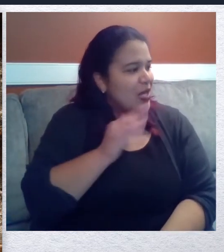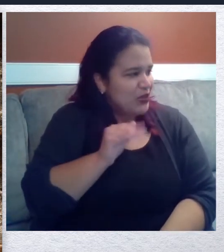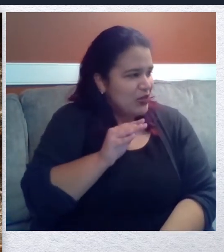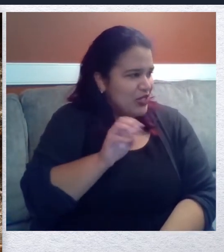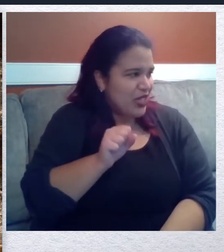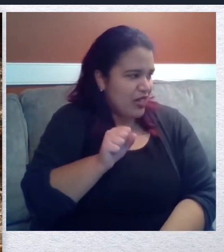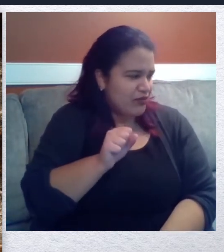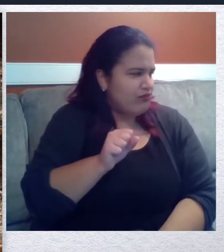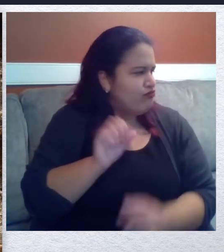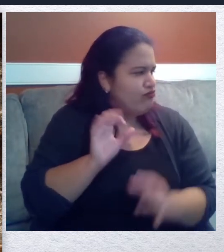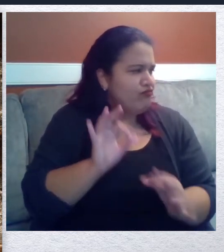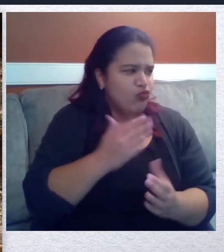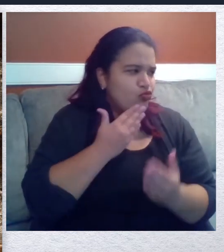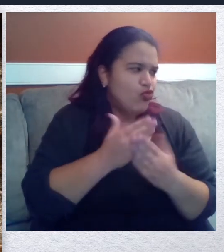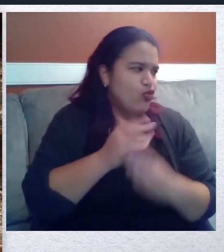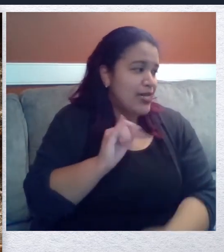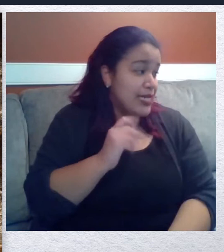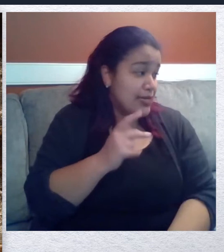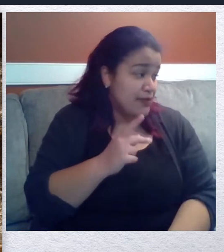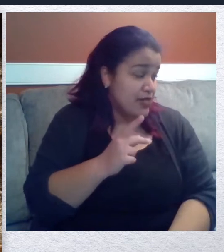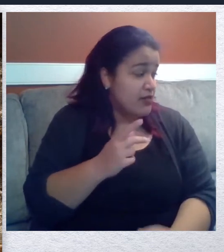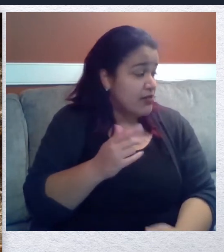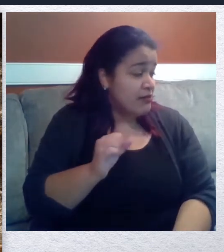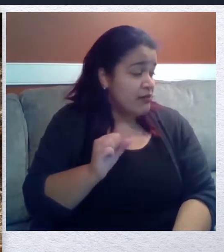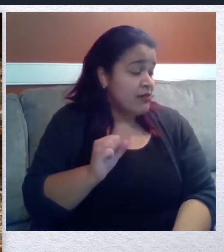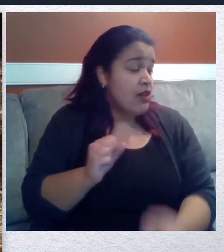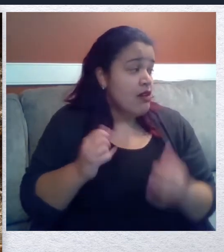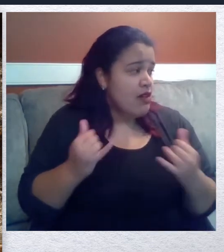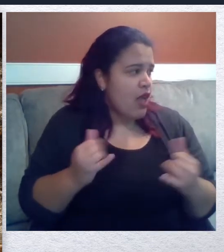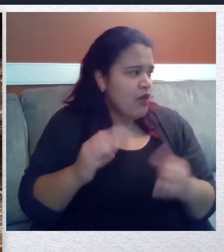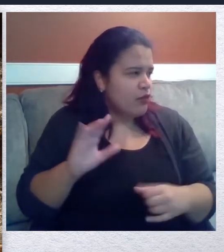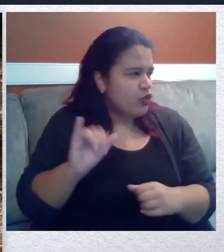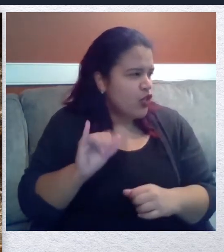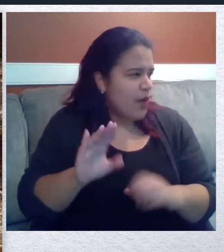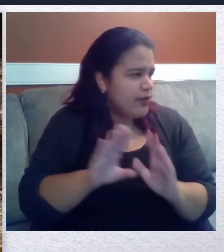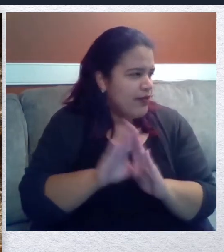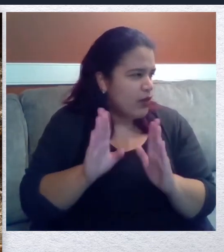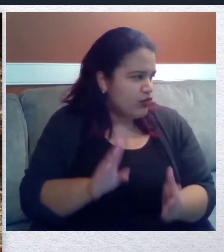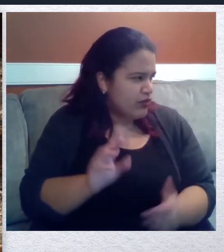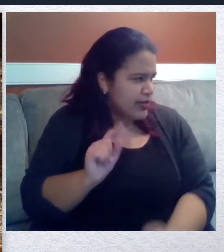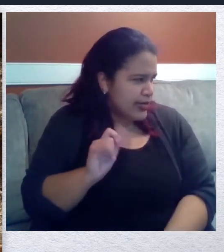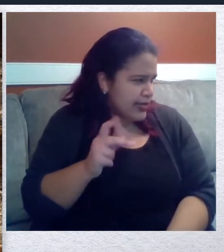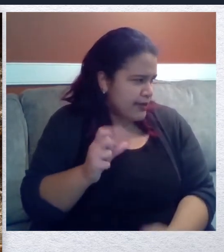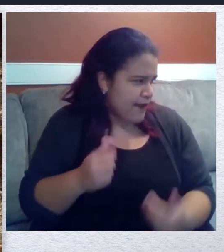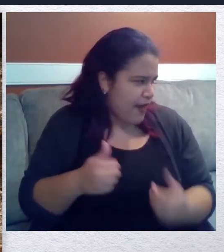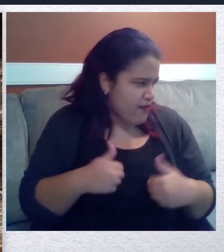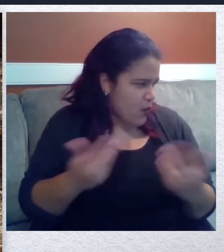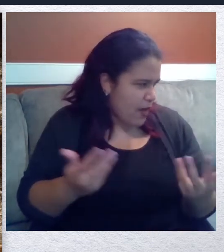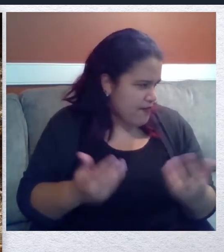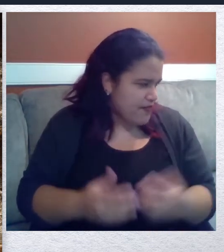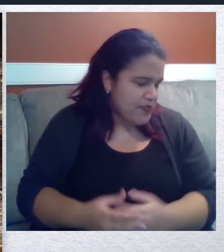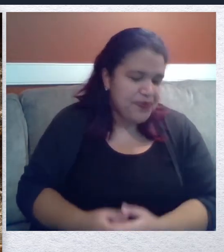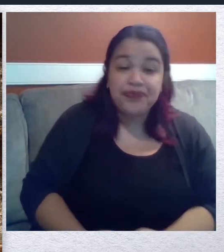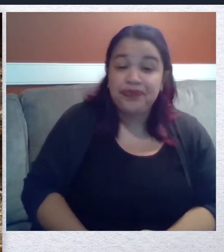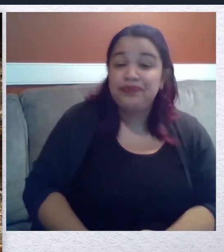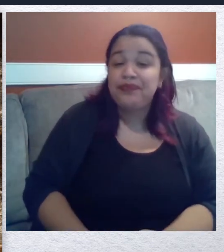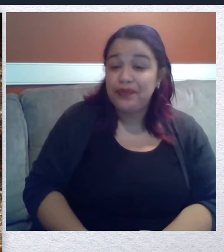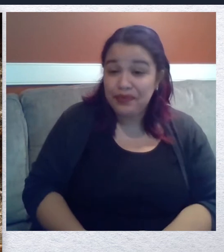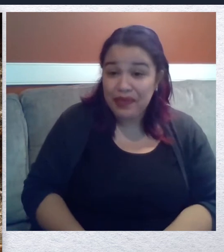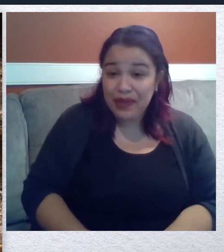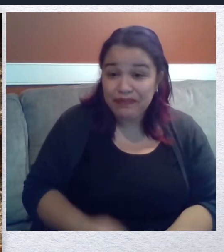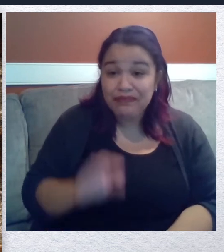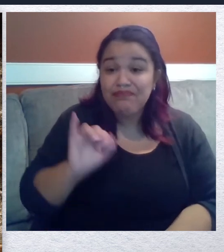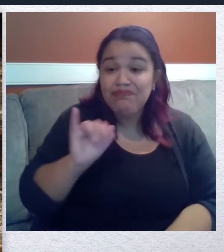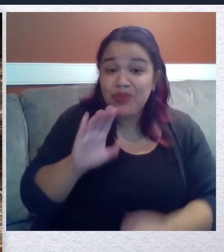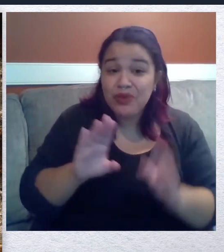for the job developers? Thanks, Dennis. So for the job developers, you will only want to attend